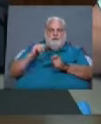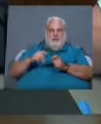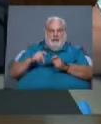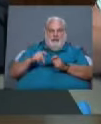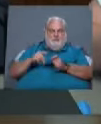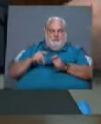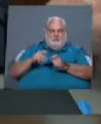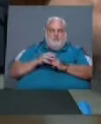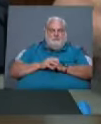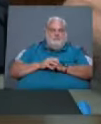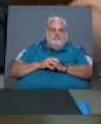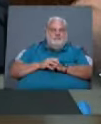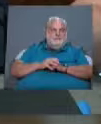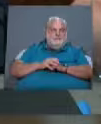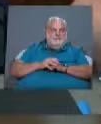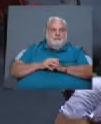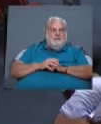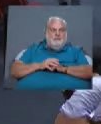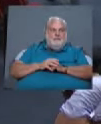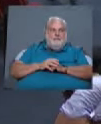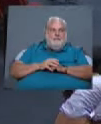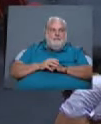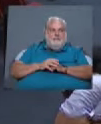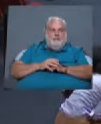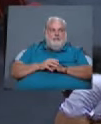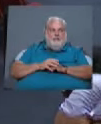and for other purposes.